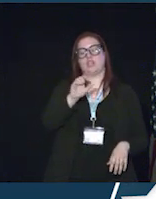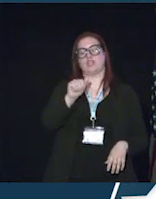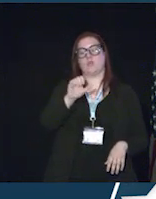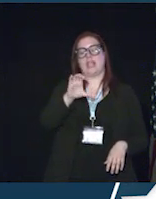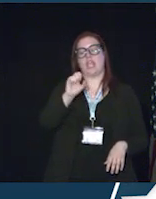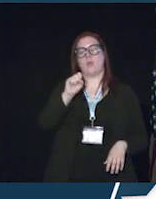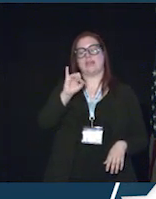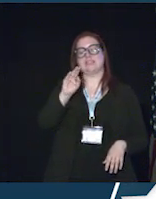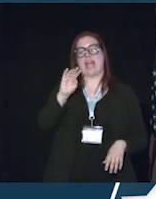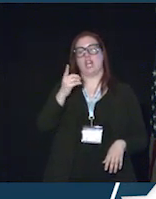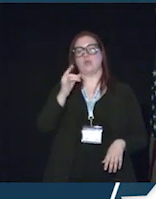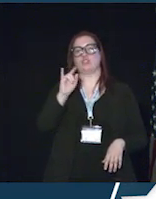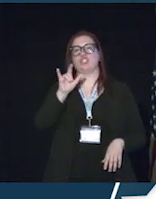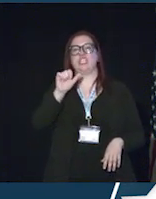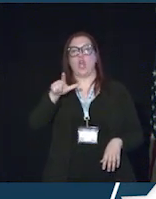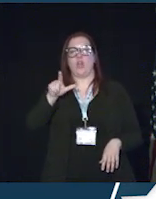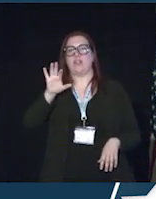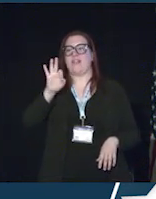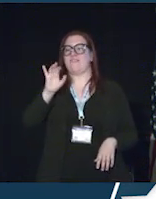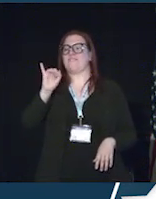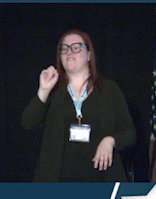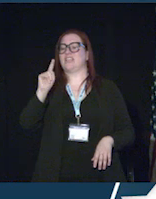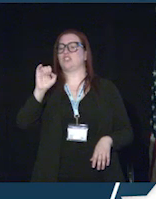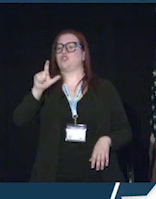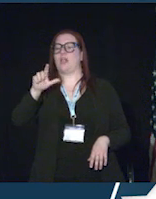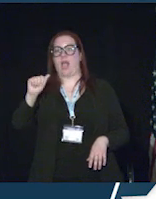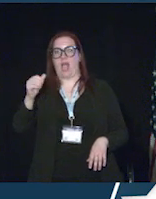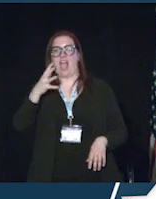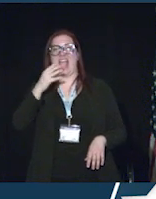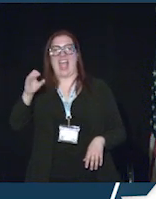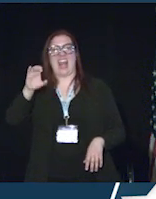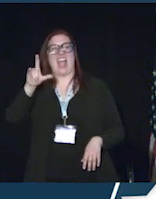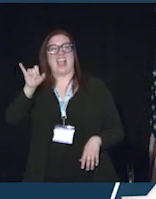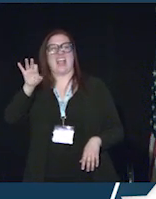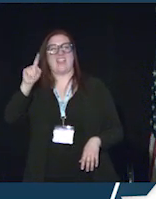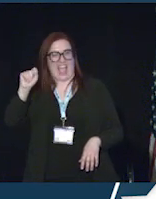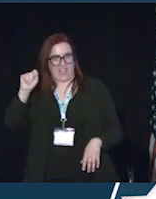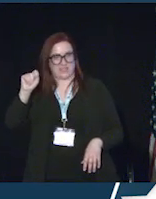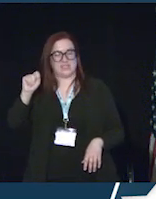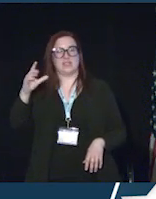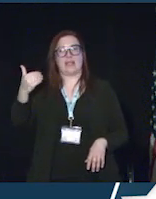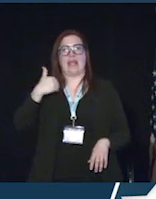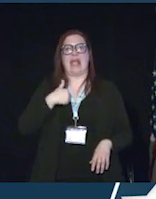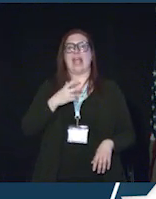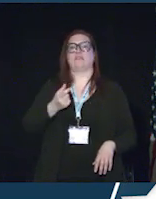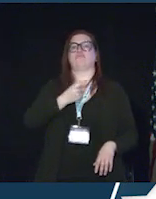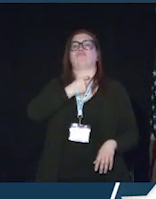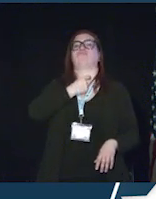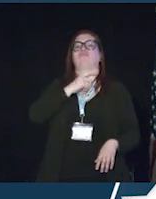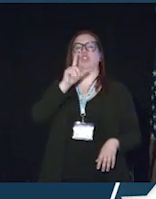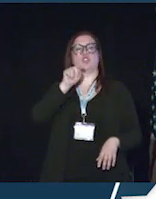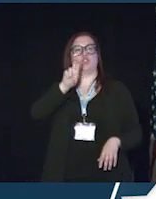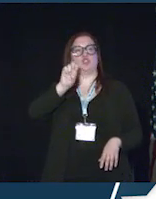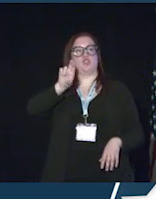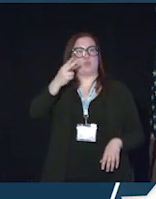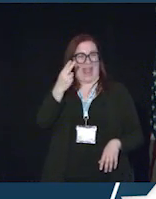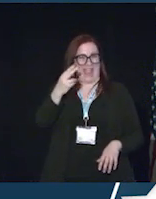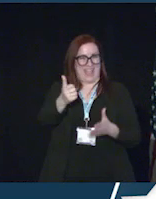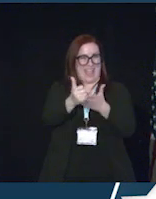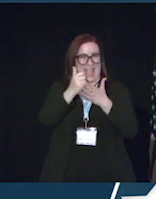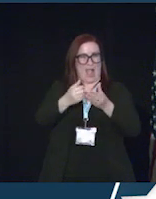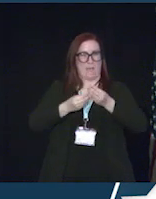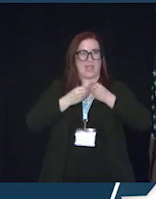tracheoesophageal fistula and laryngeal cleft. I had a trach to help me breathe